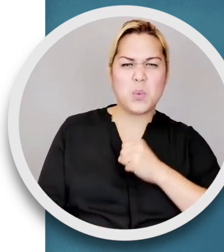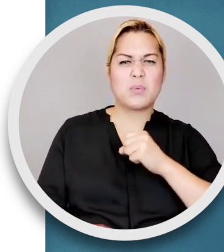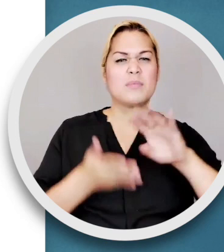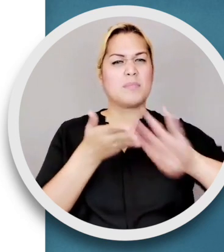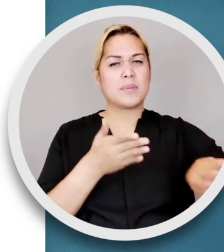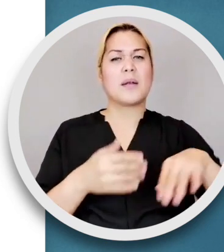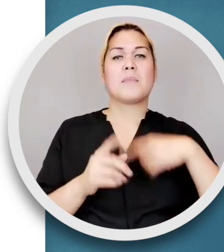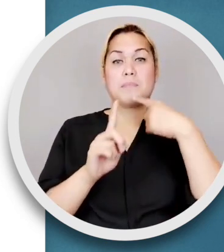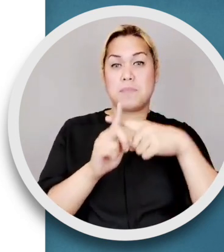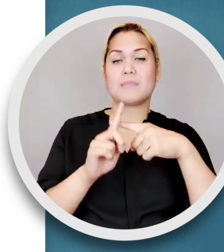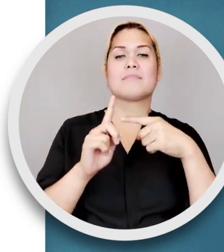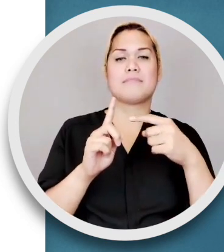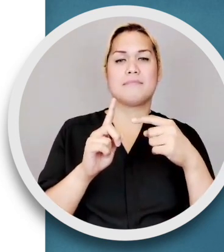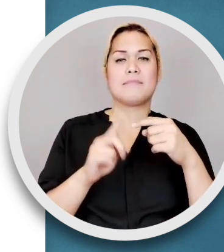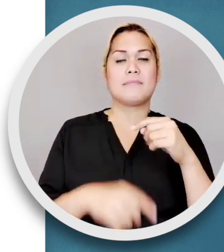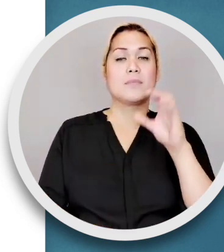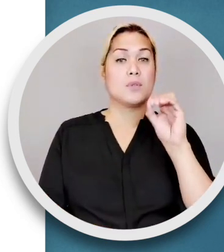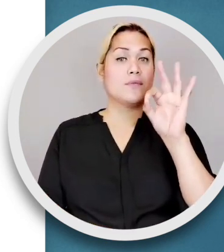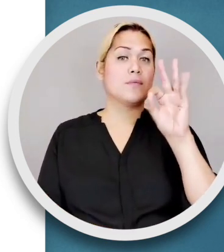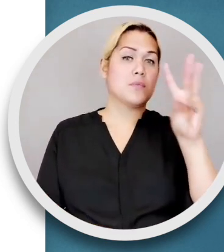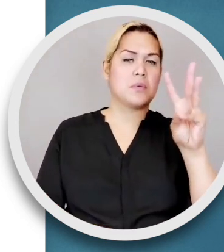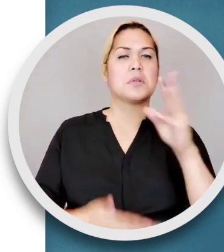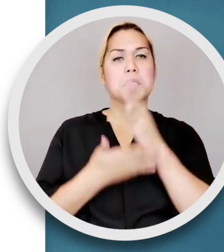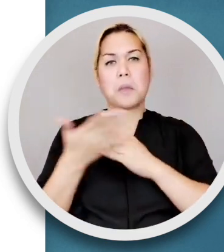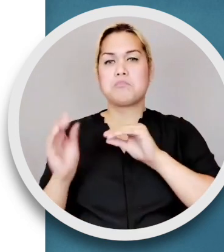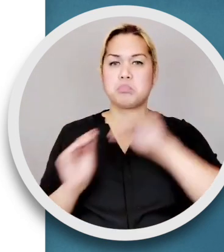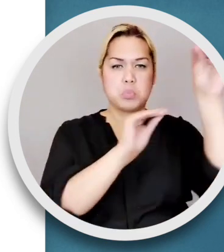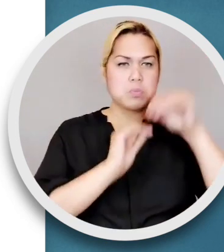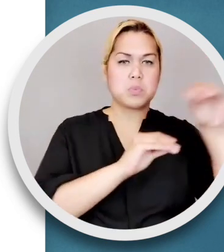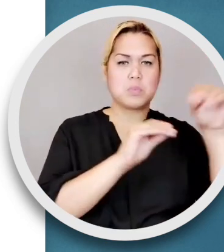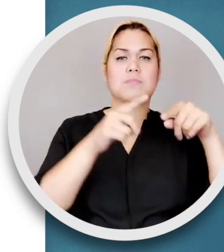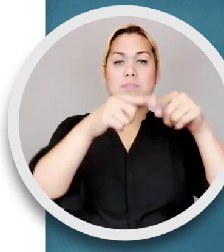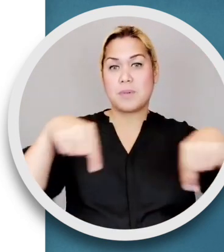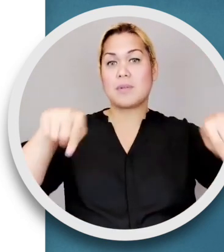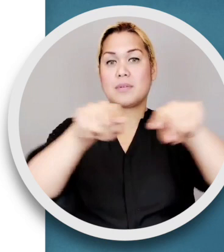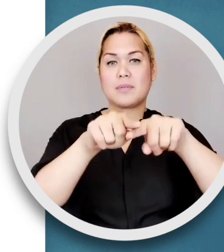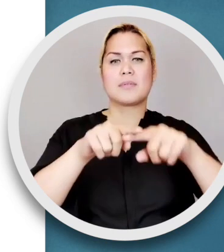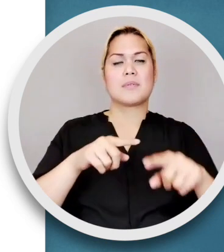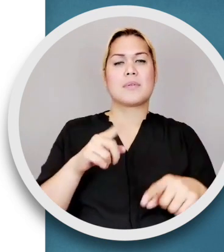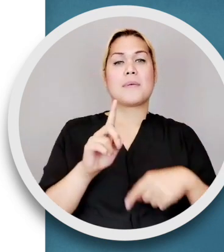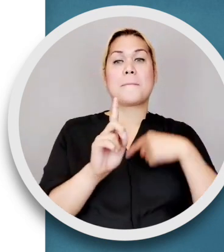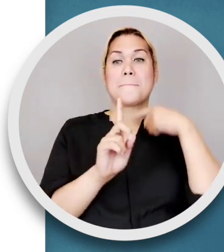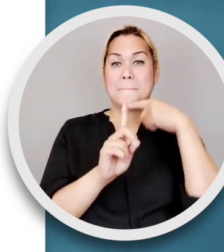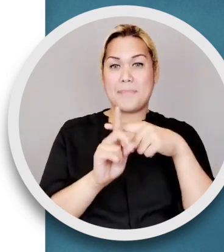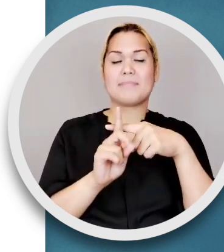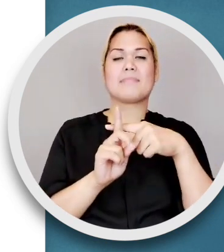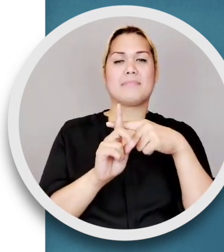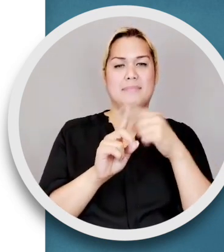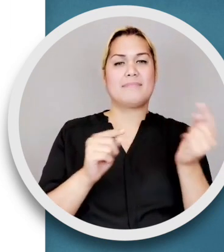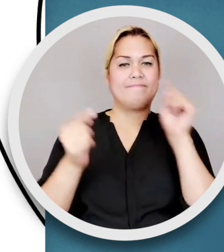and to the intersection of these different dimensions in individuals with overlapping disadvantaged identities and